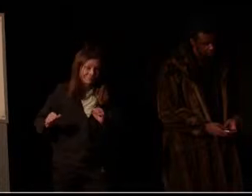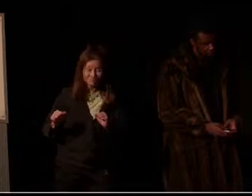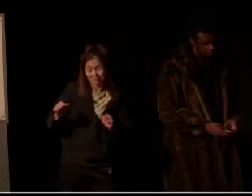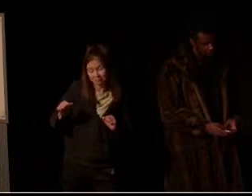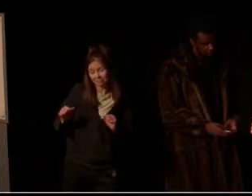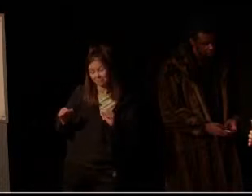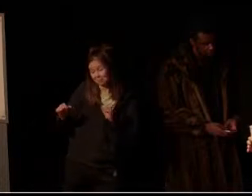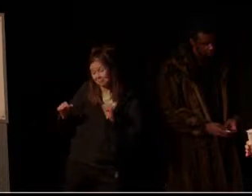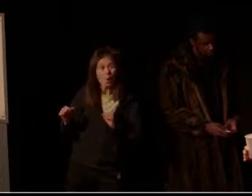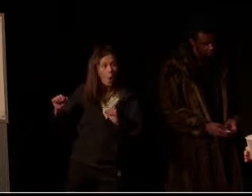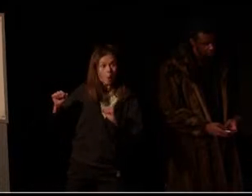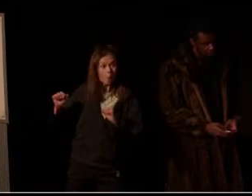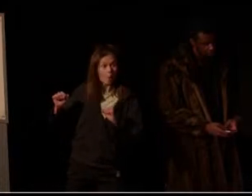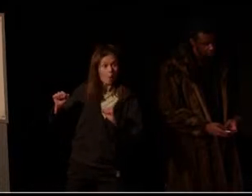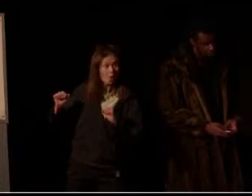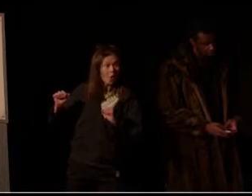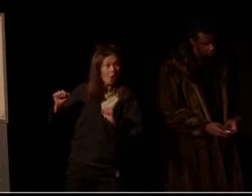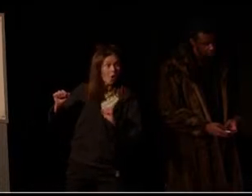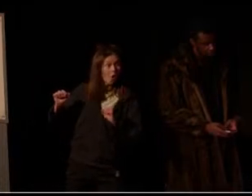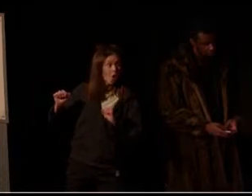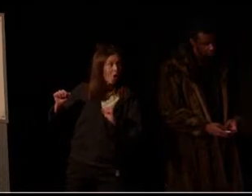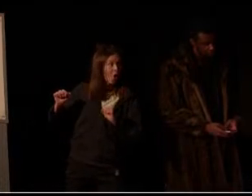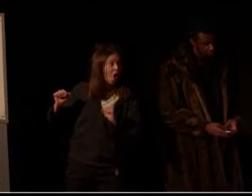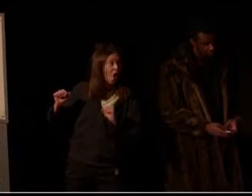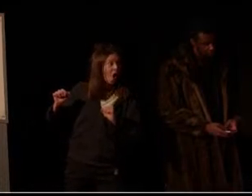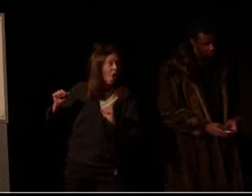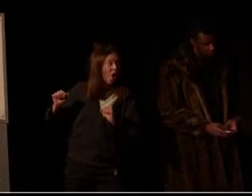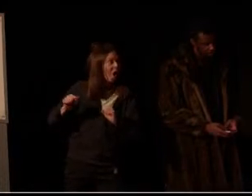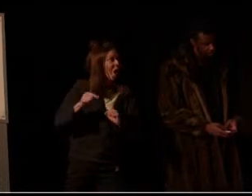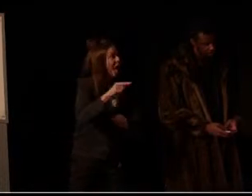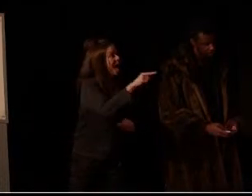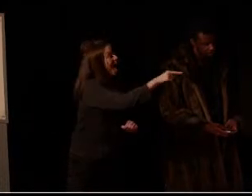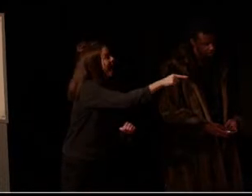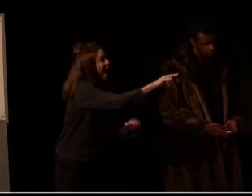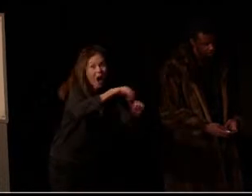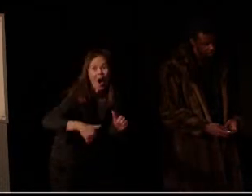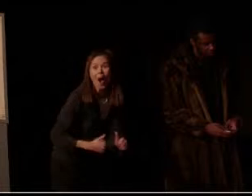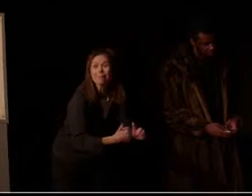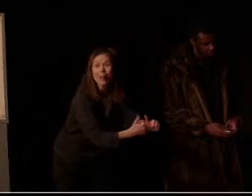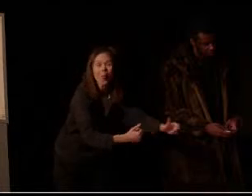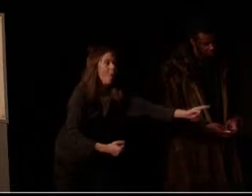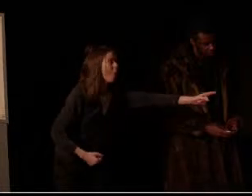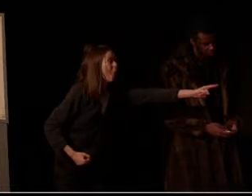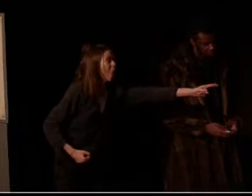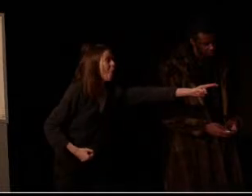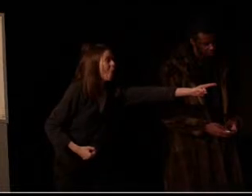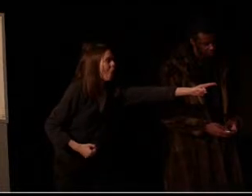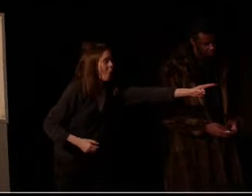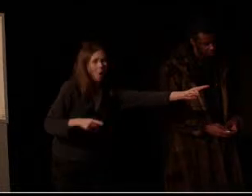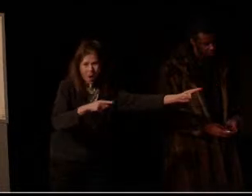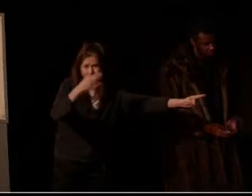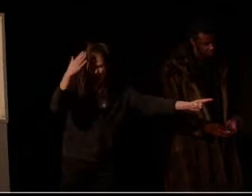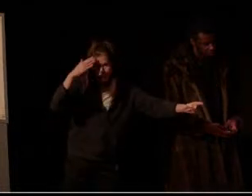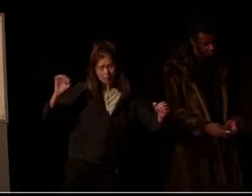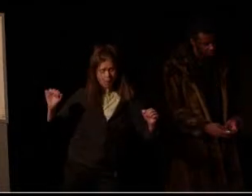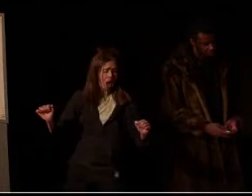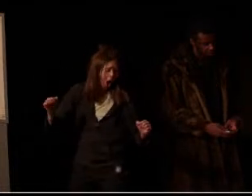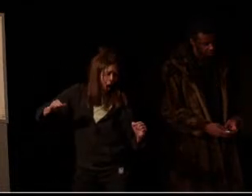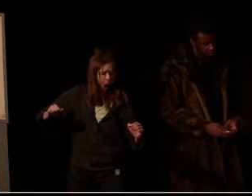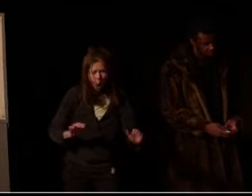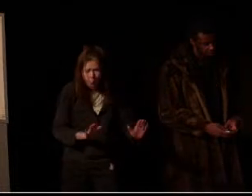Uncle Camillo, do you think you'd dancing with my mum like that. You're